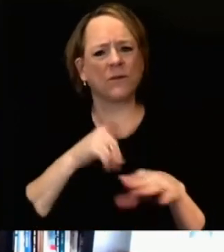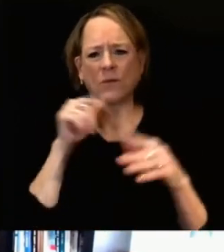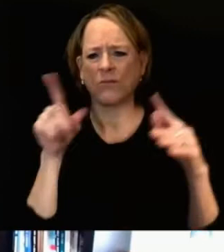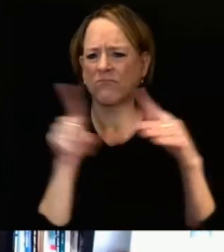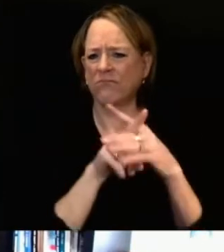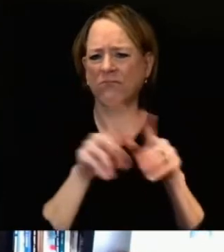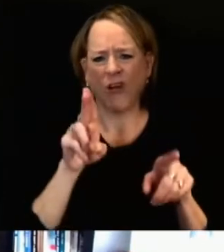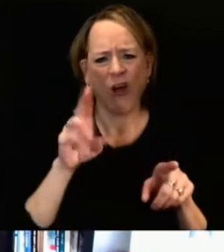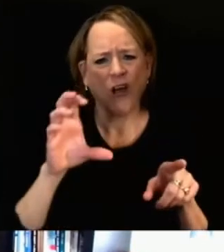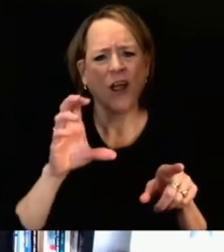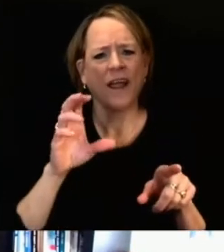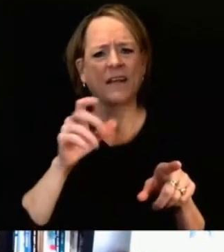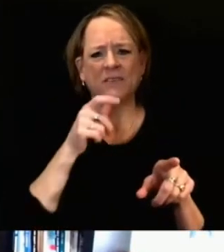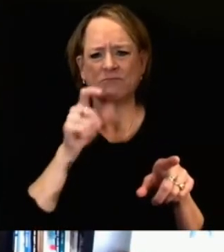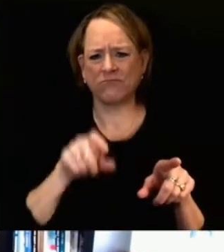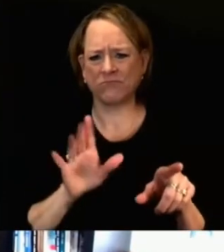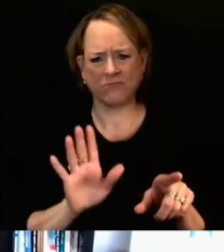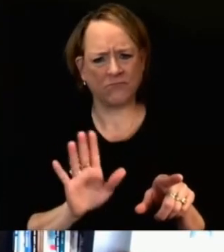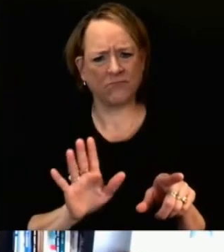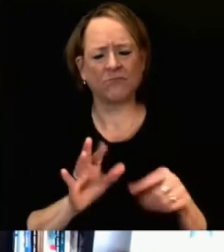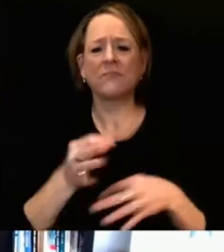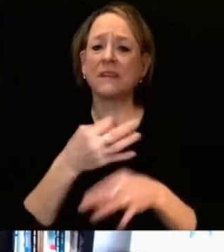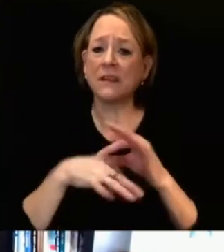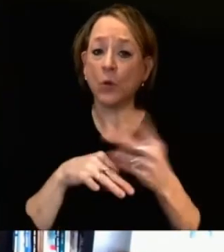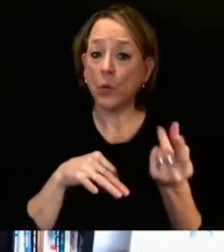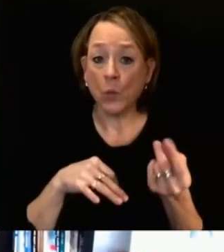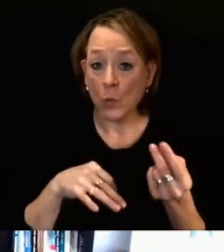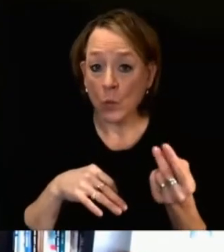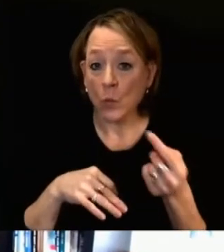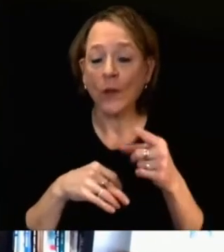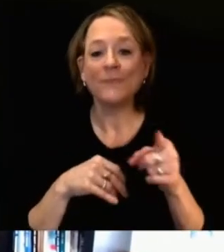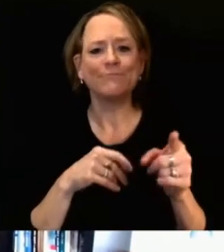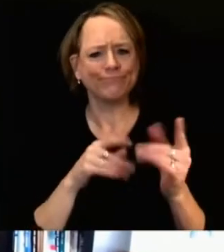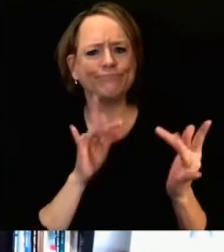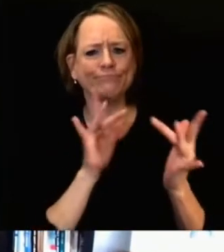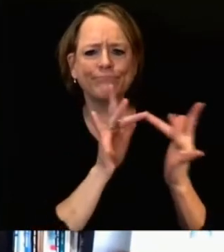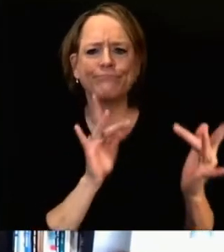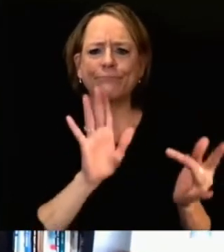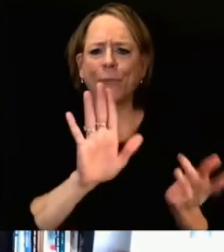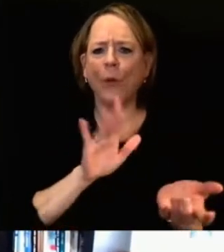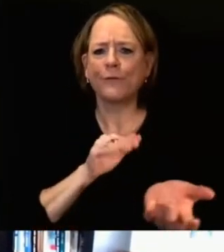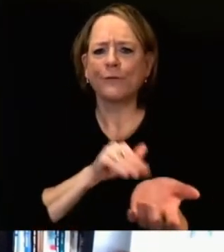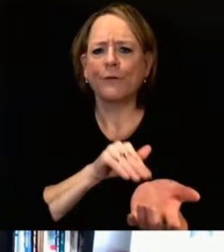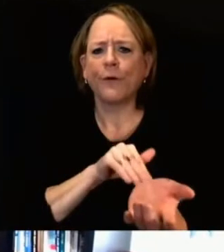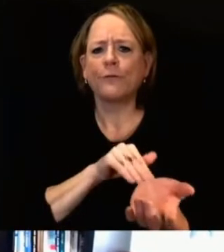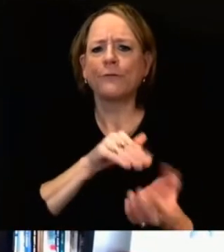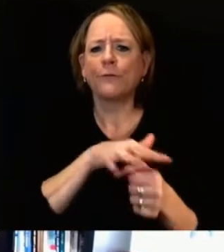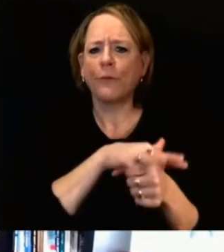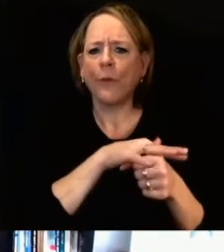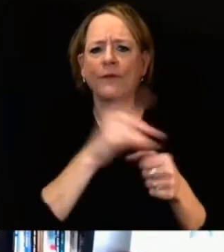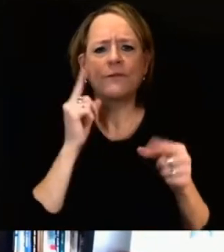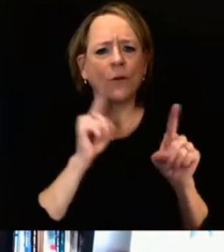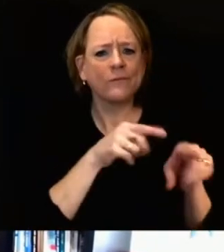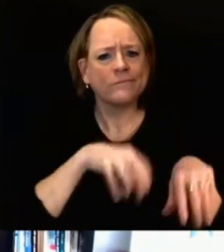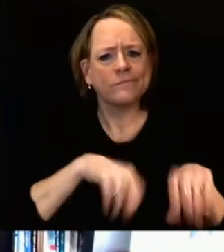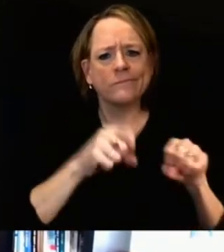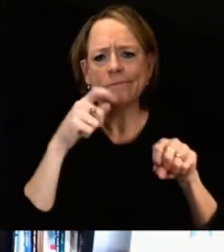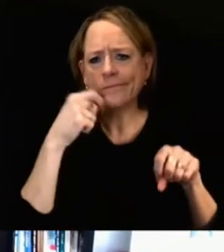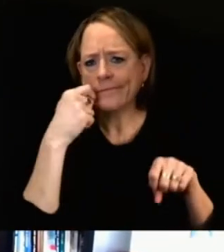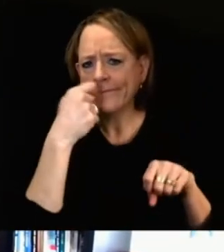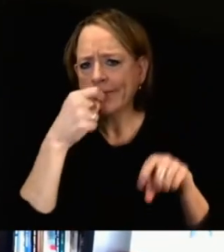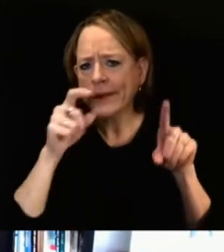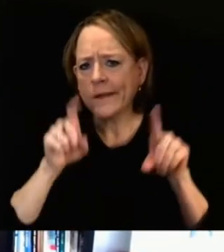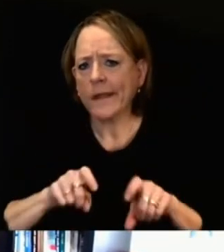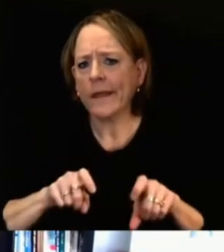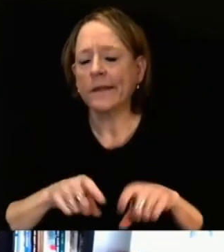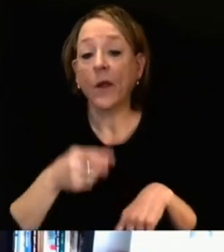testing with your doctor, at a community testing site, or make an appointment for testing at a pharmacy or purchase an at-home